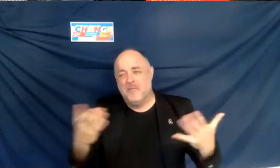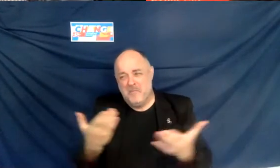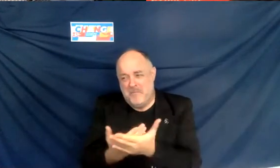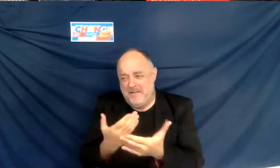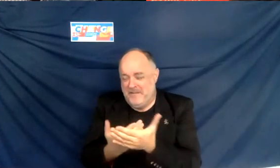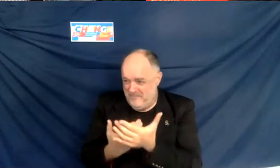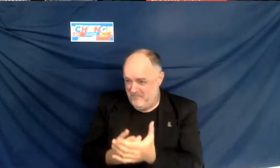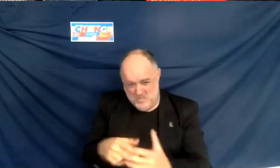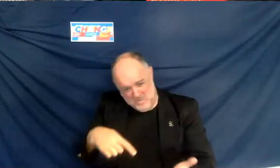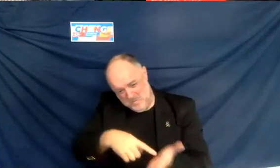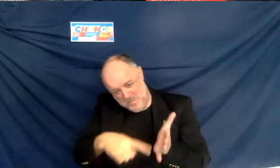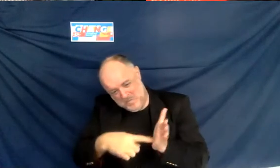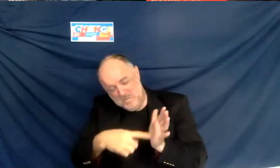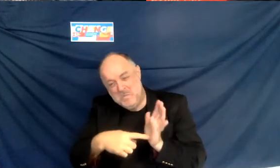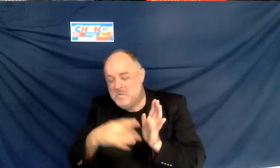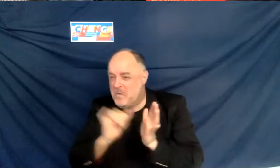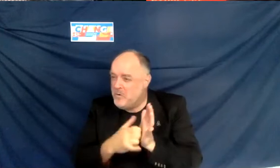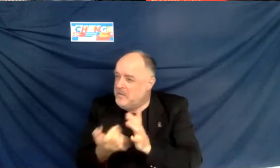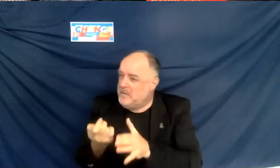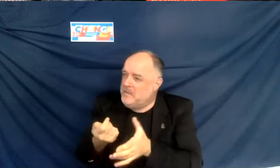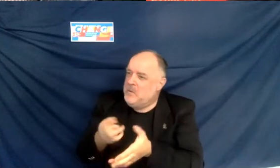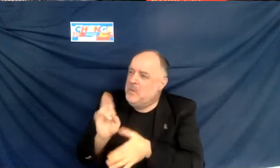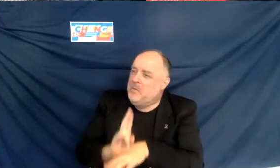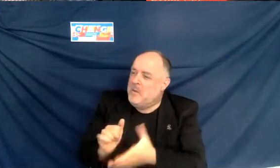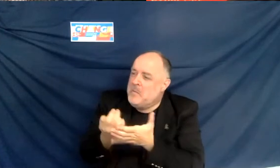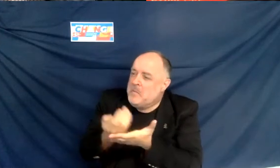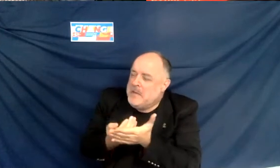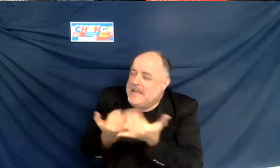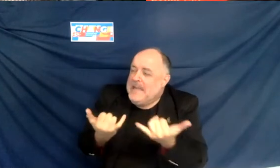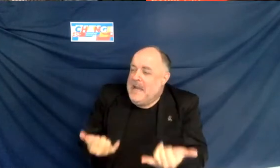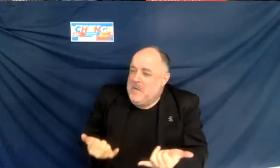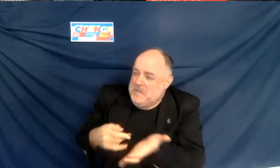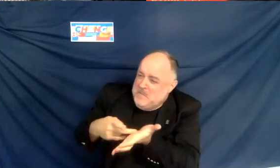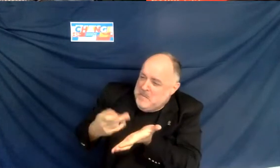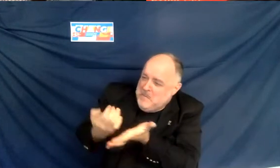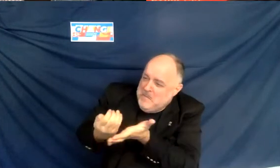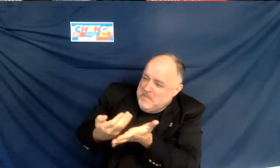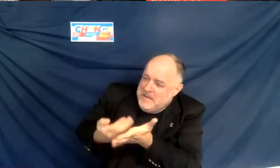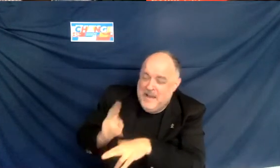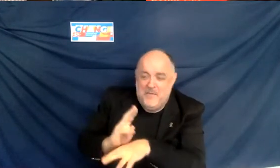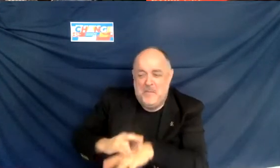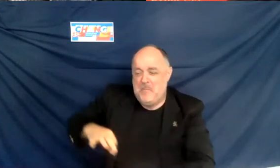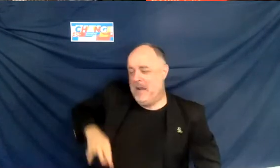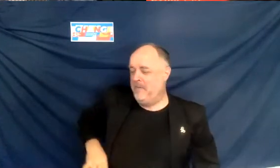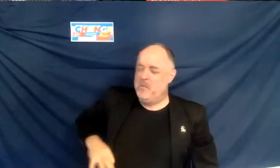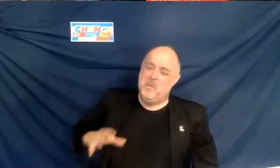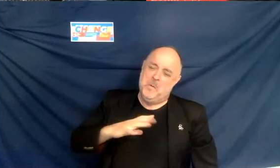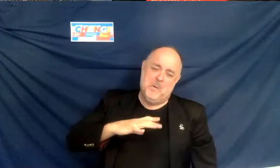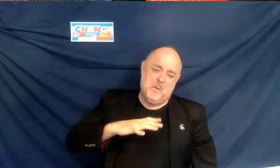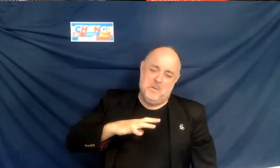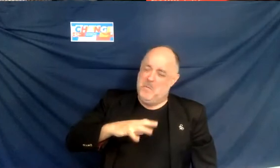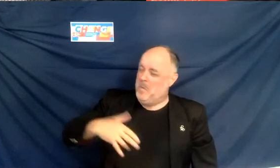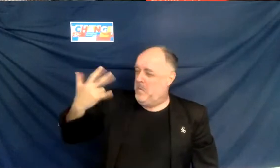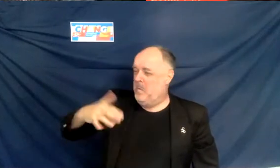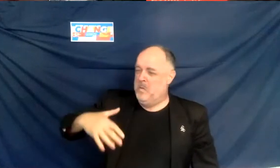little bit of money on cycling now will save your city a lot of money down the line. And these social cost benefit analysis are kind of the